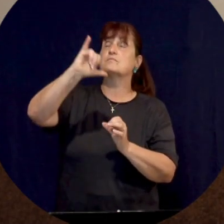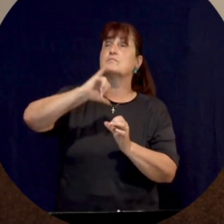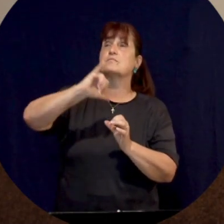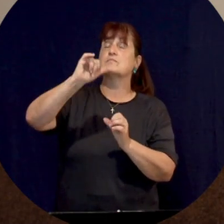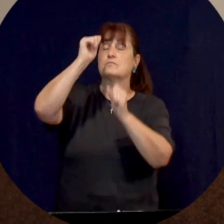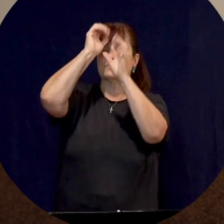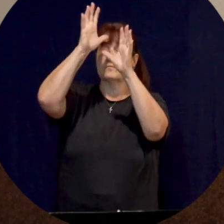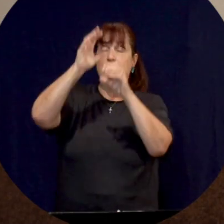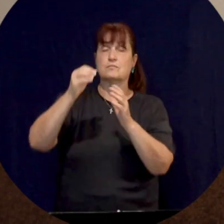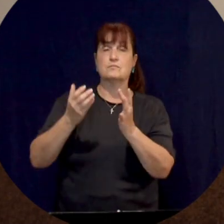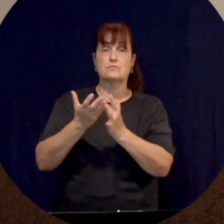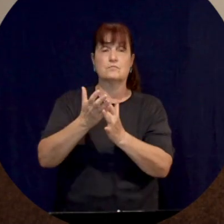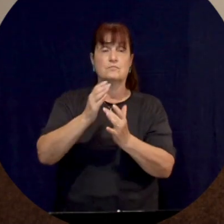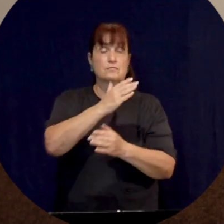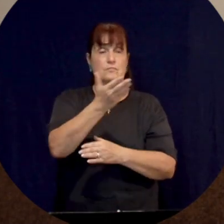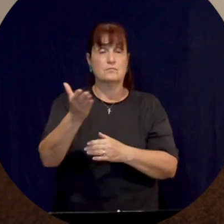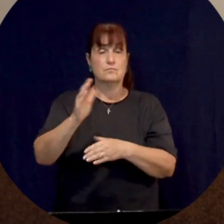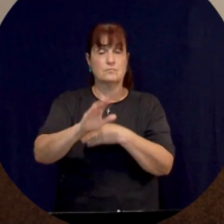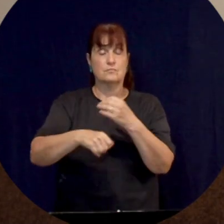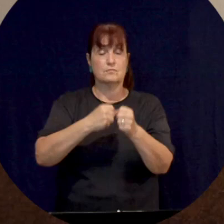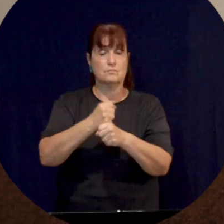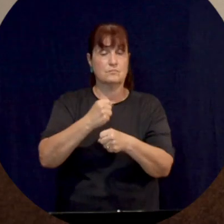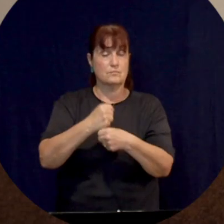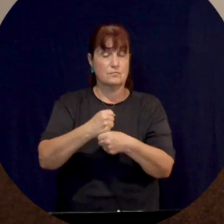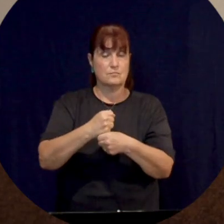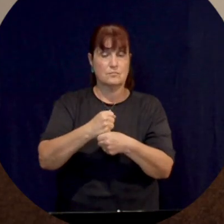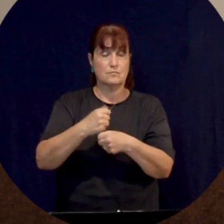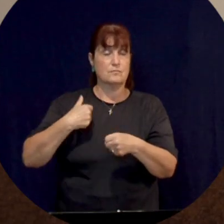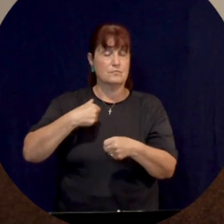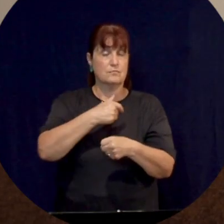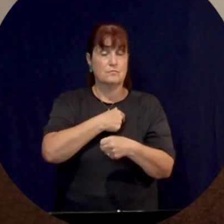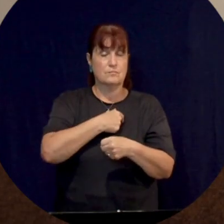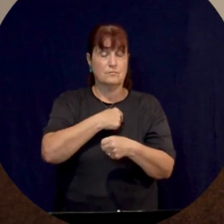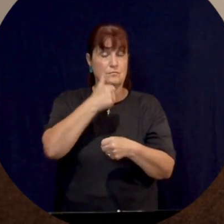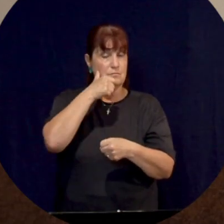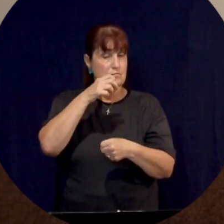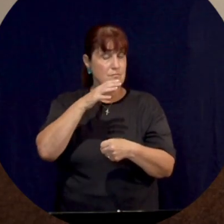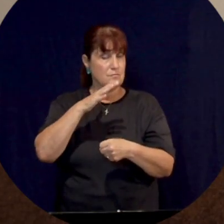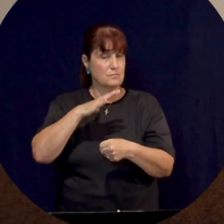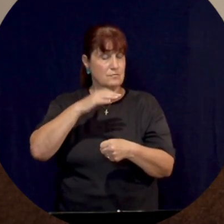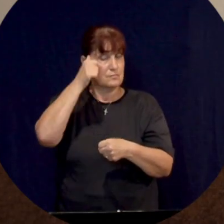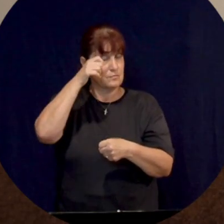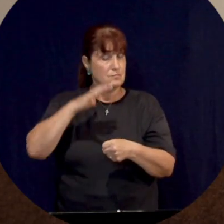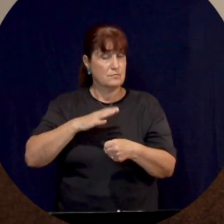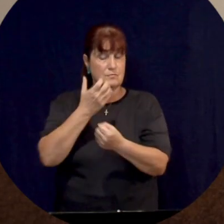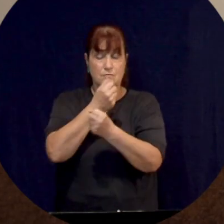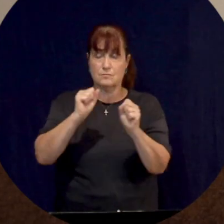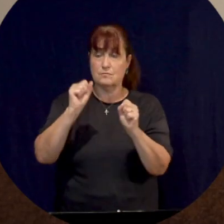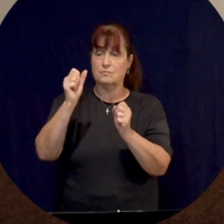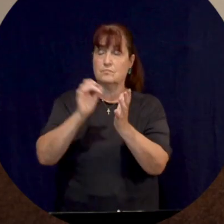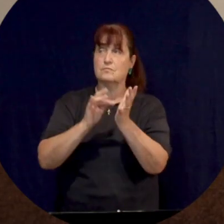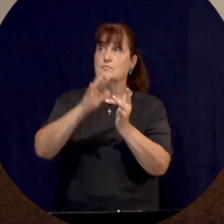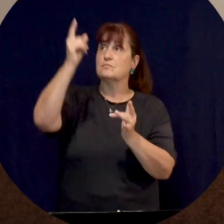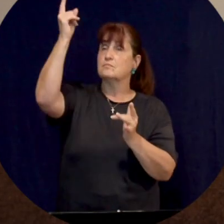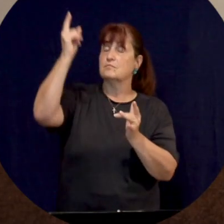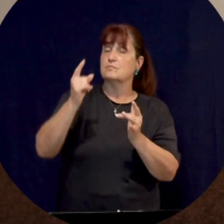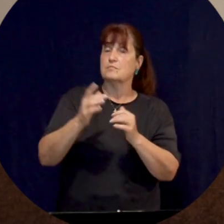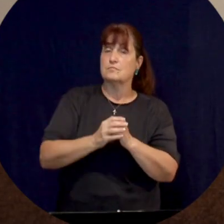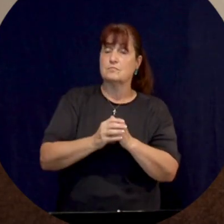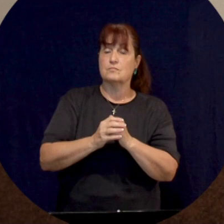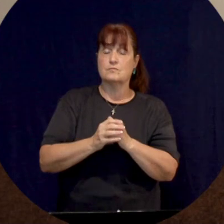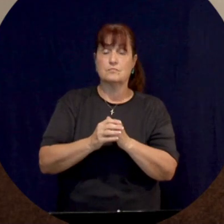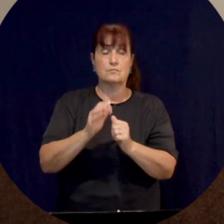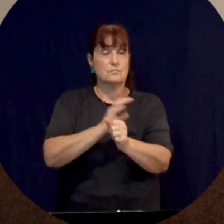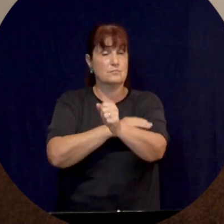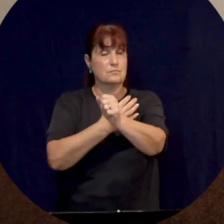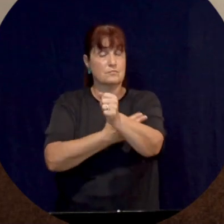the Father, through him all things were made. For us men and for our salvation, he came down from heaven, and by